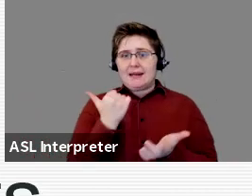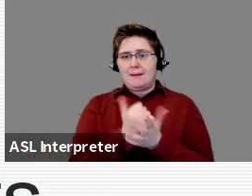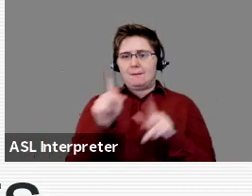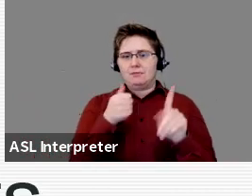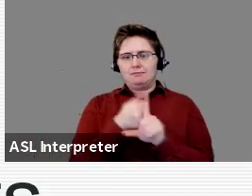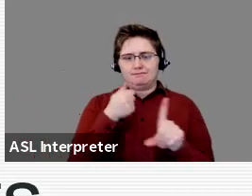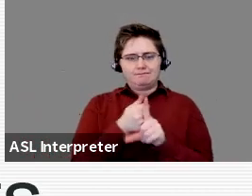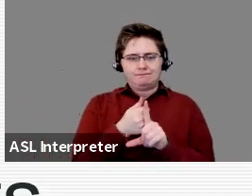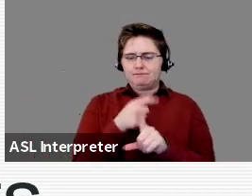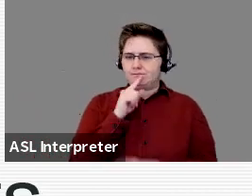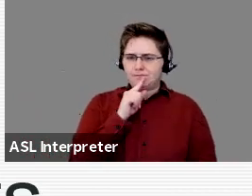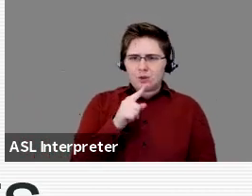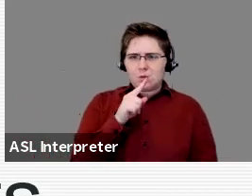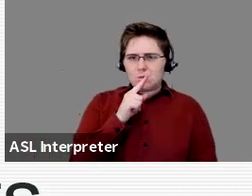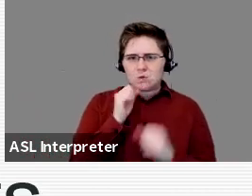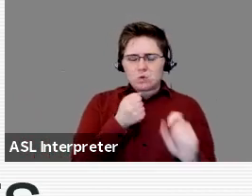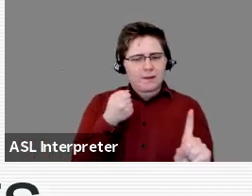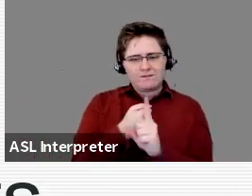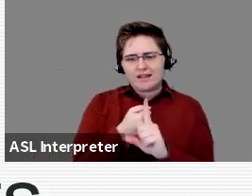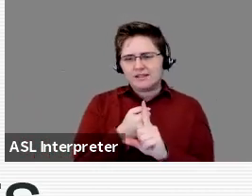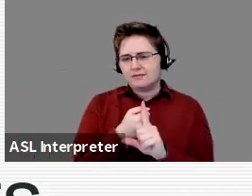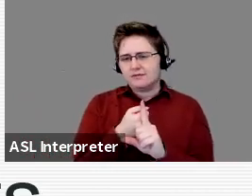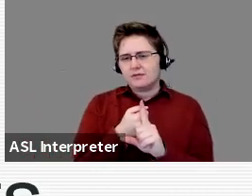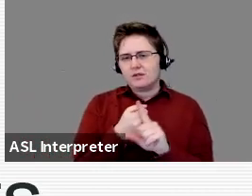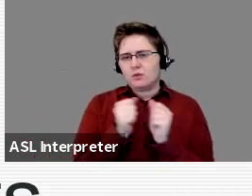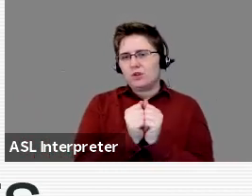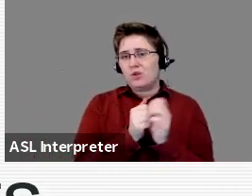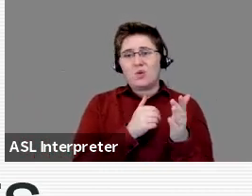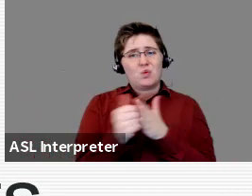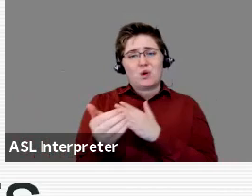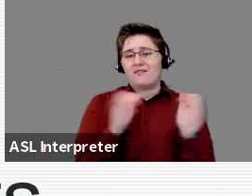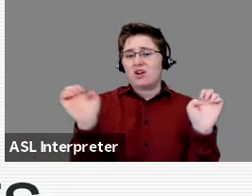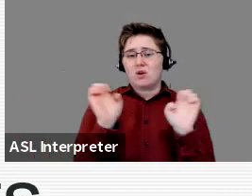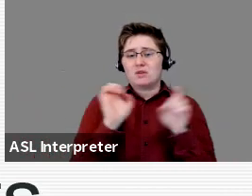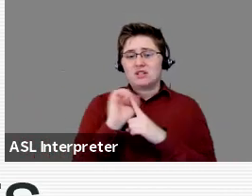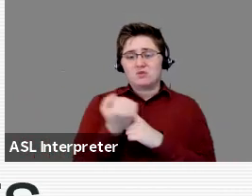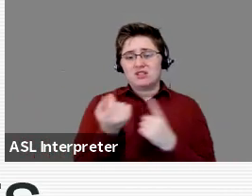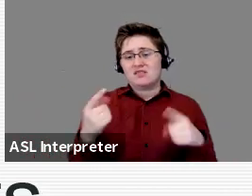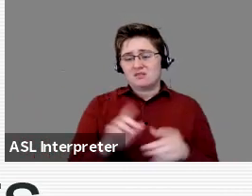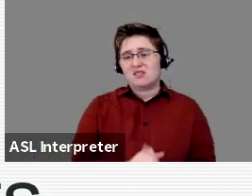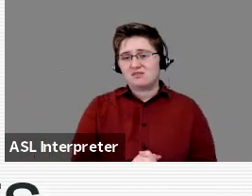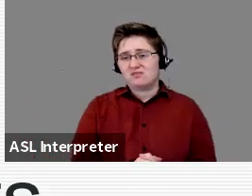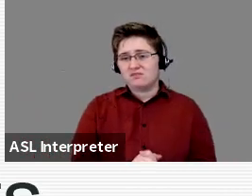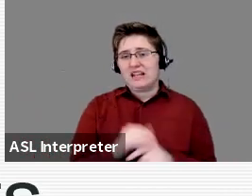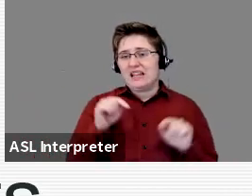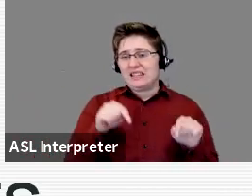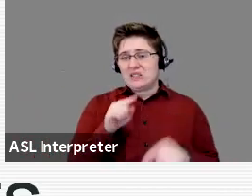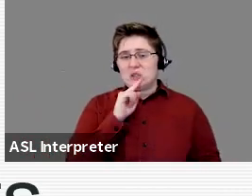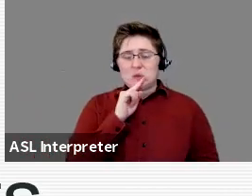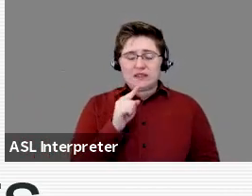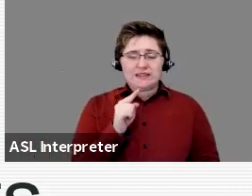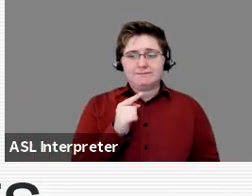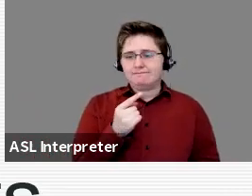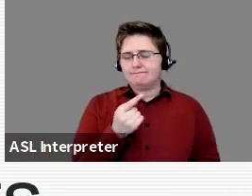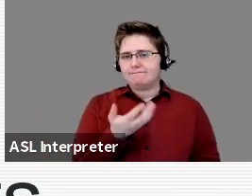that are being really, really strongly affected by whatever emergency situation is going on. So this is really,